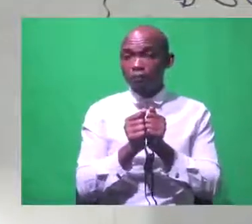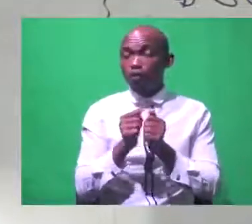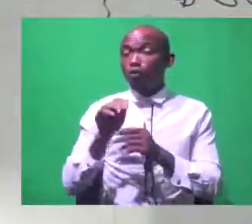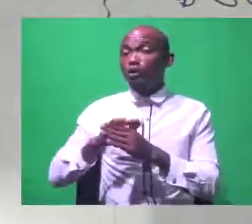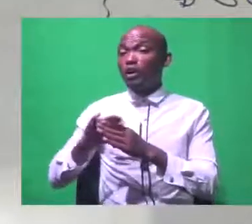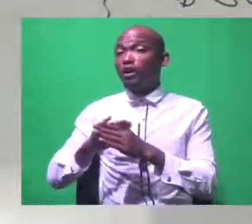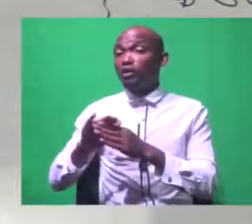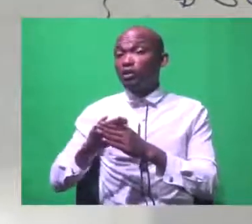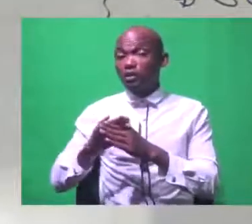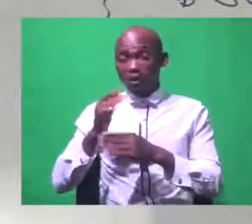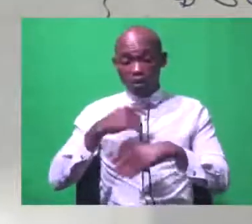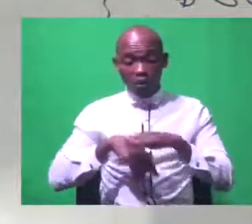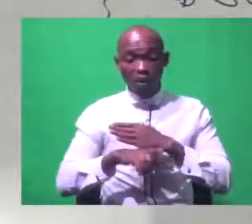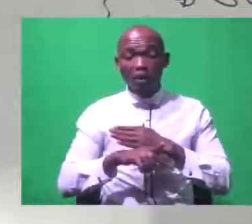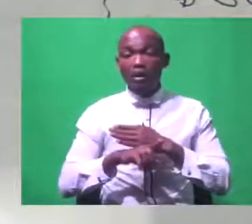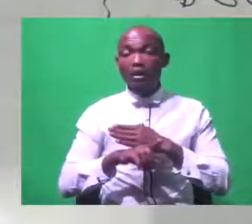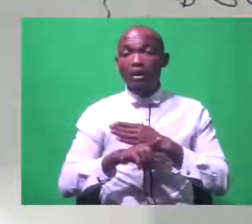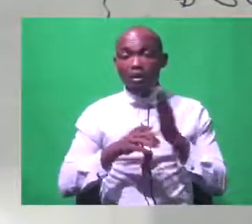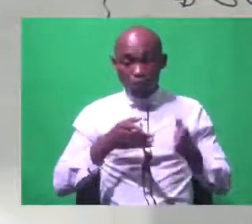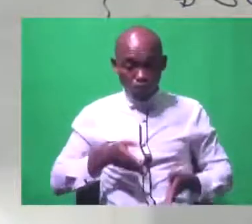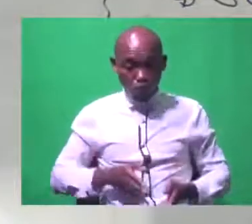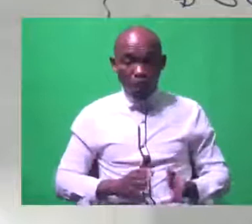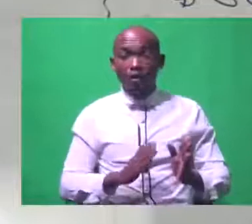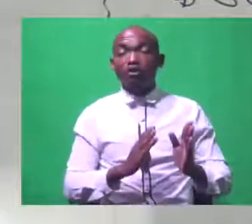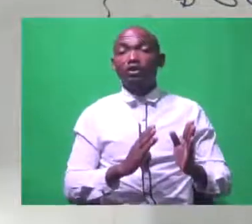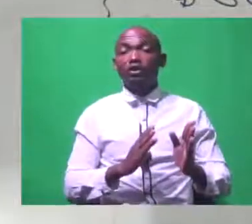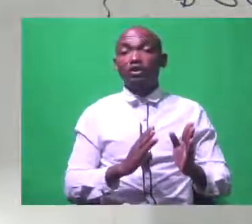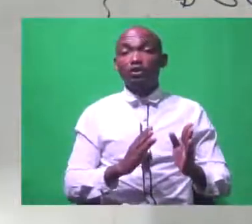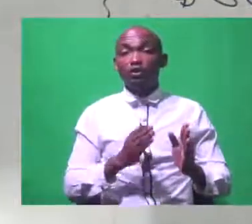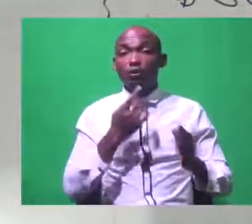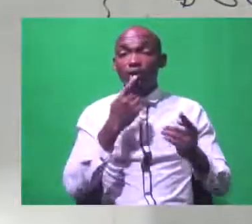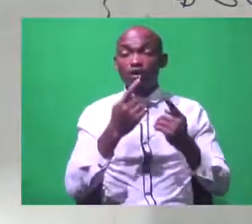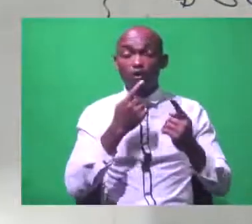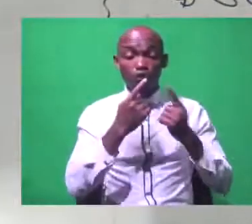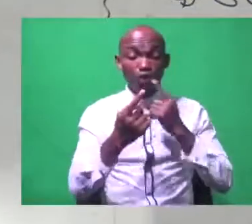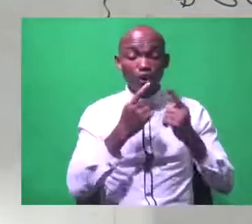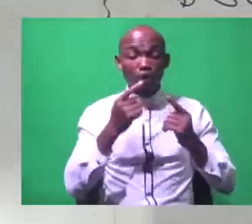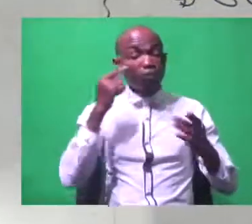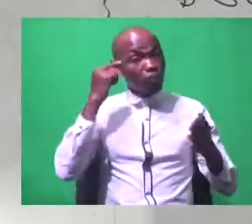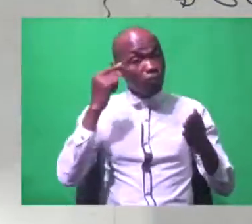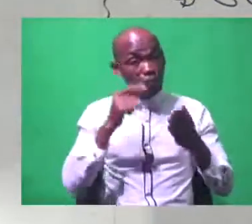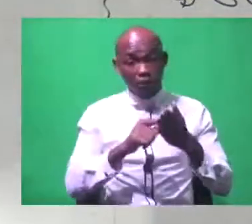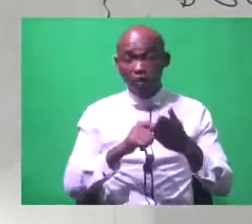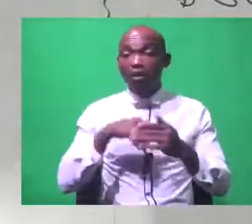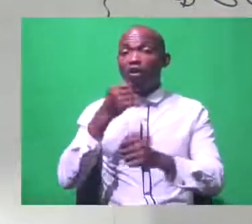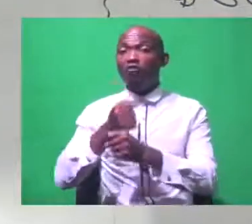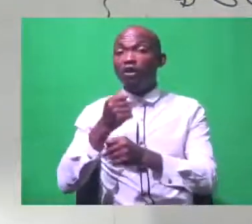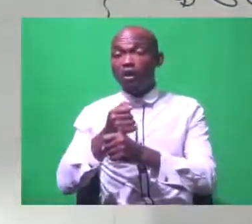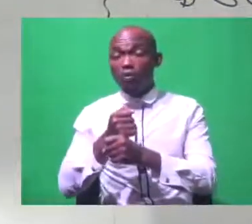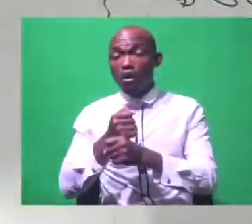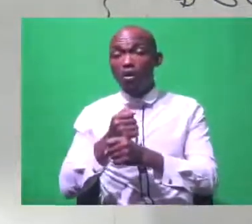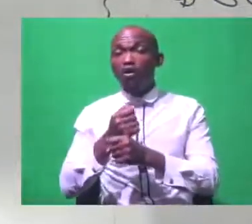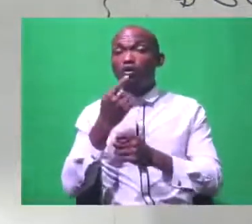which are used in production. So when we are talking about the means of labor, we are talking about the things